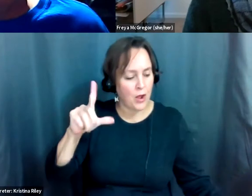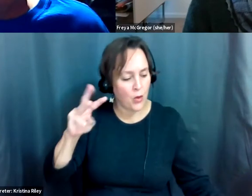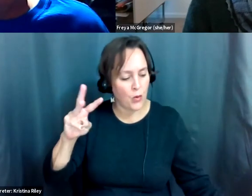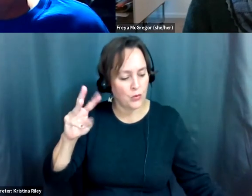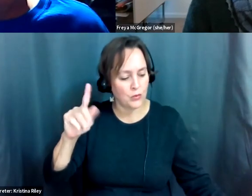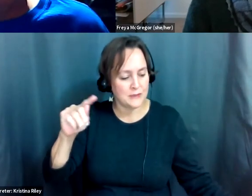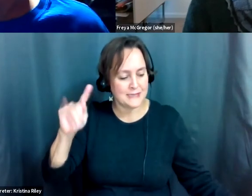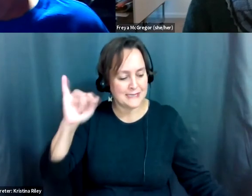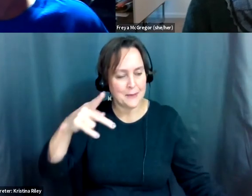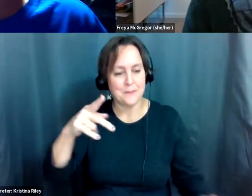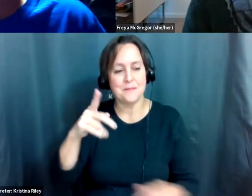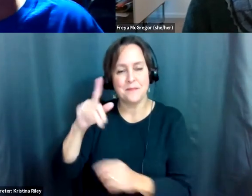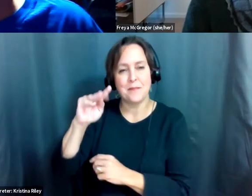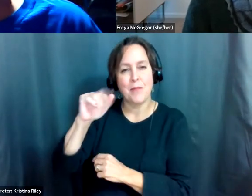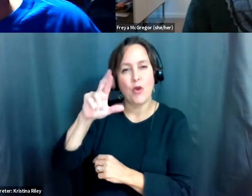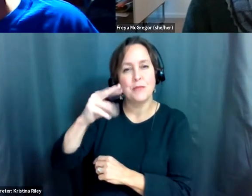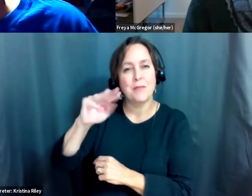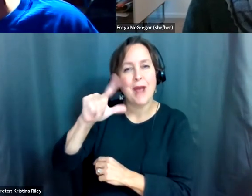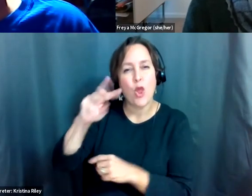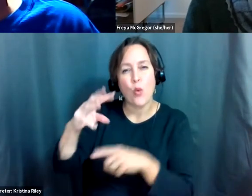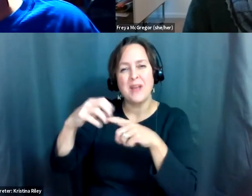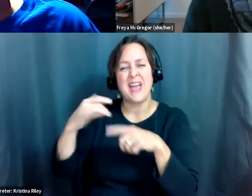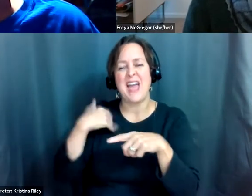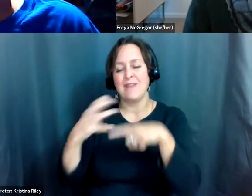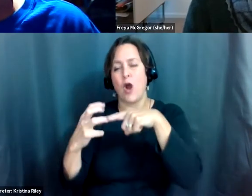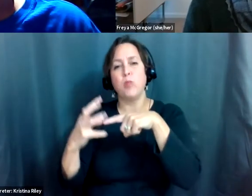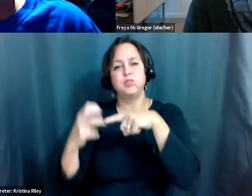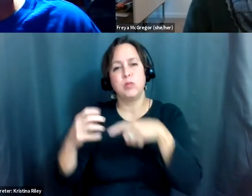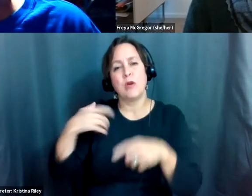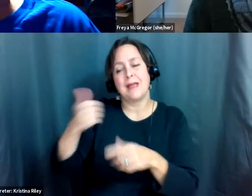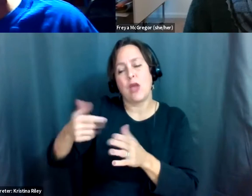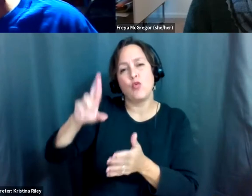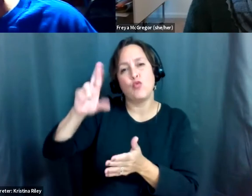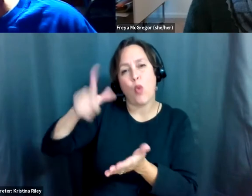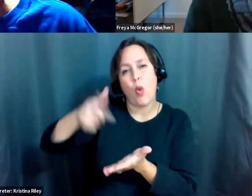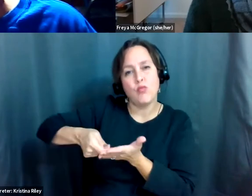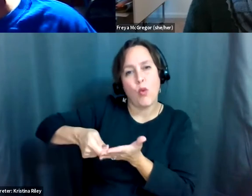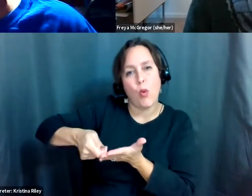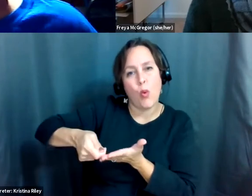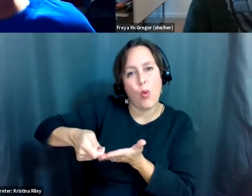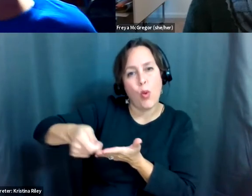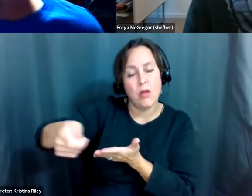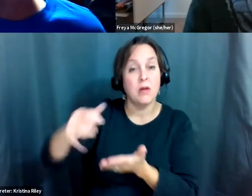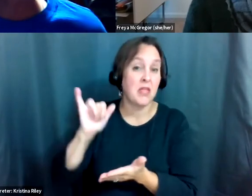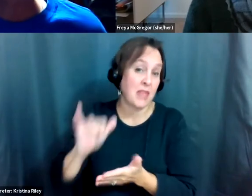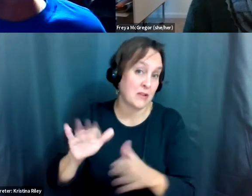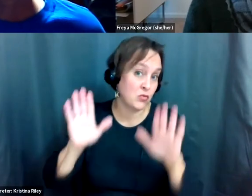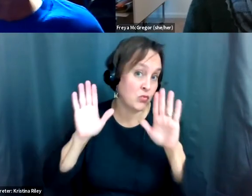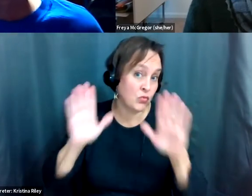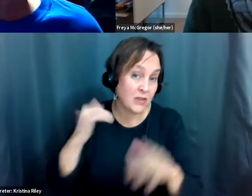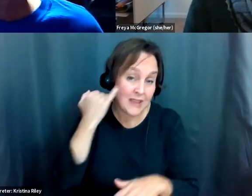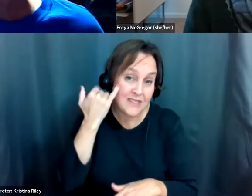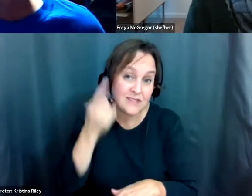rollers on them. One that has like a big ball in the end that can roll. And those are great. If you're a person who just